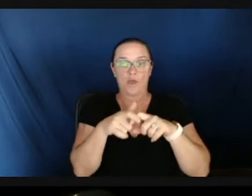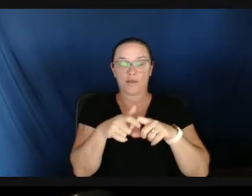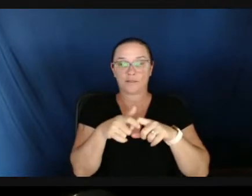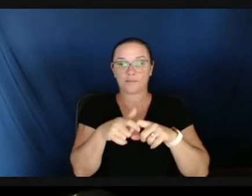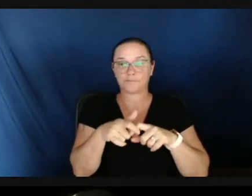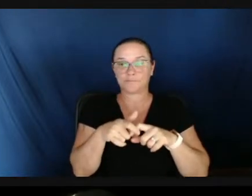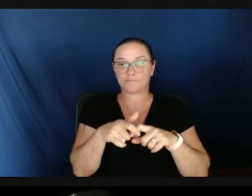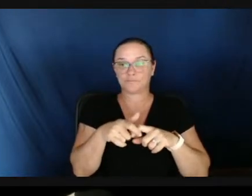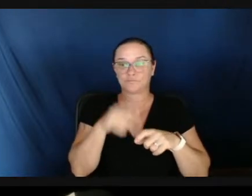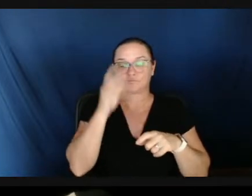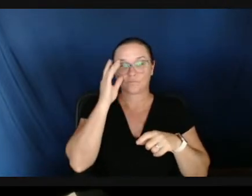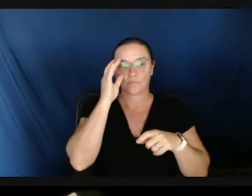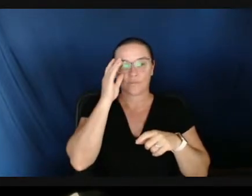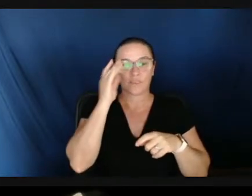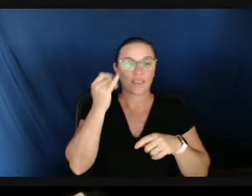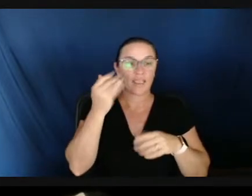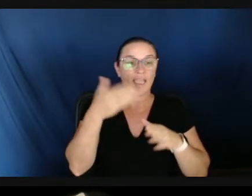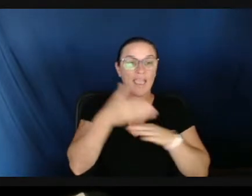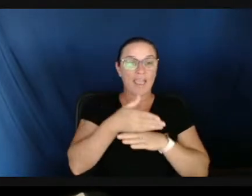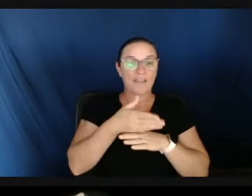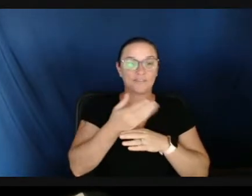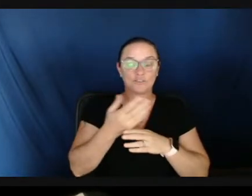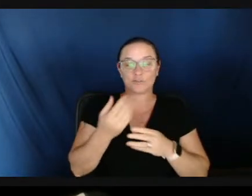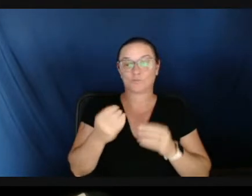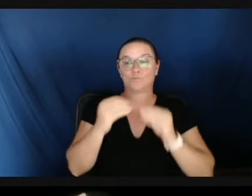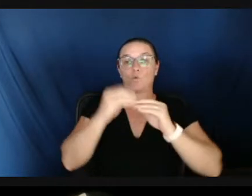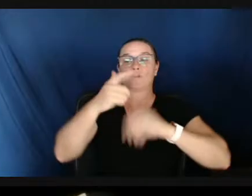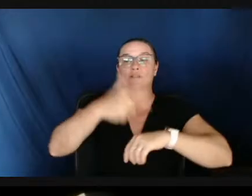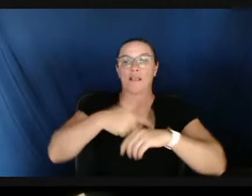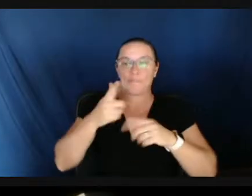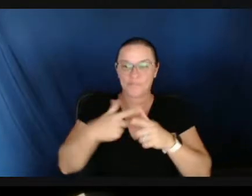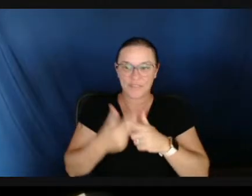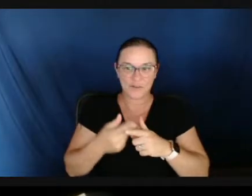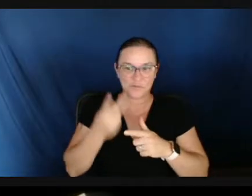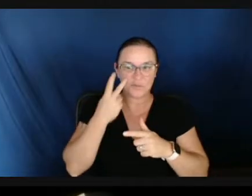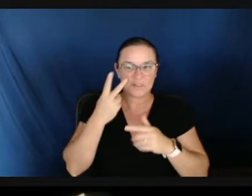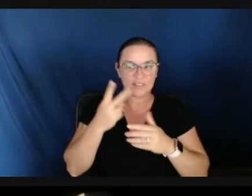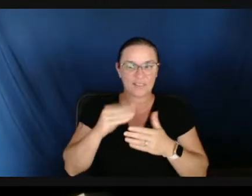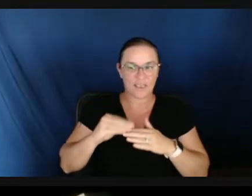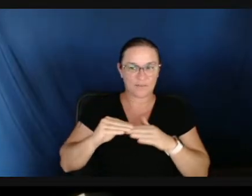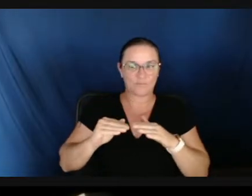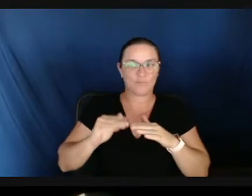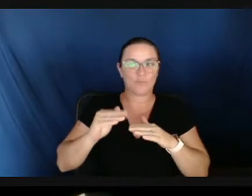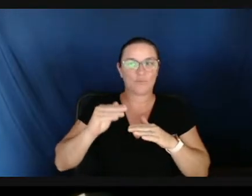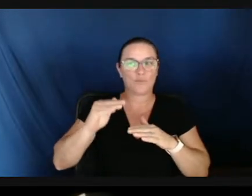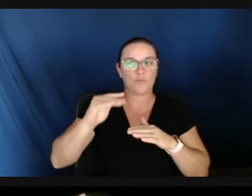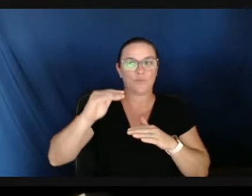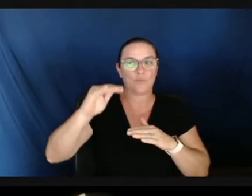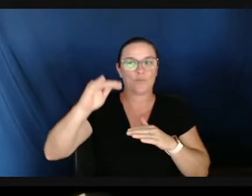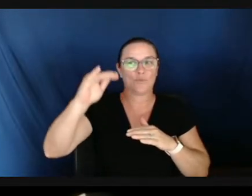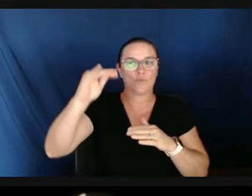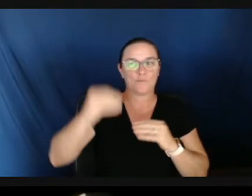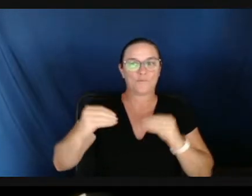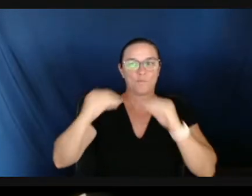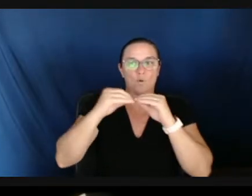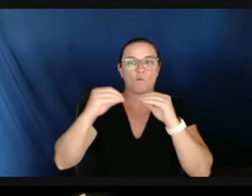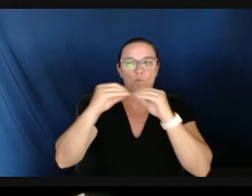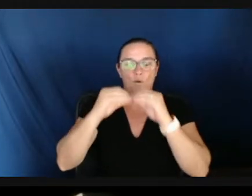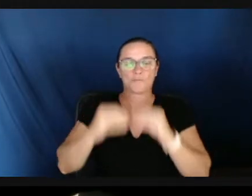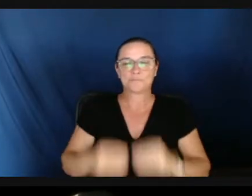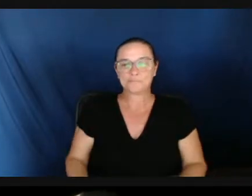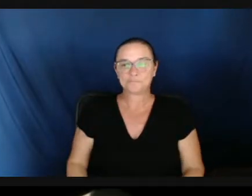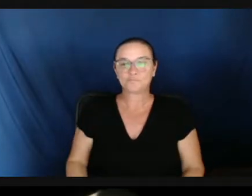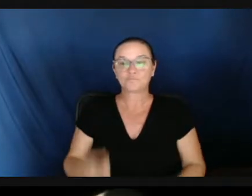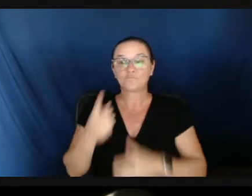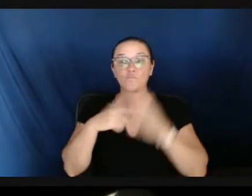us after some further period of time, then we'll have to see this growing higher and higher up as well. Right, so. In any case, what you can see